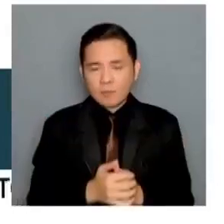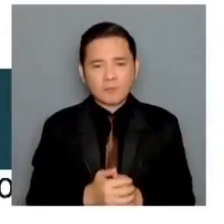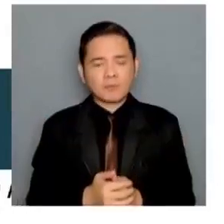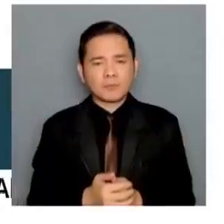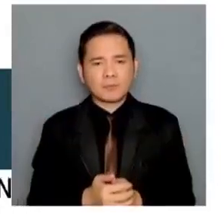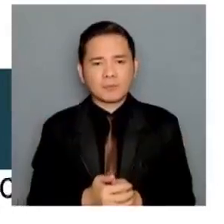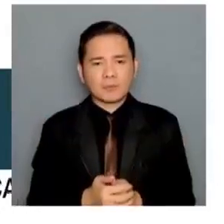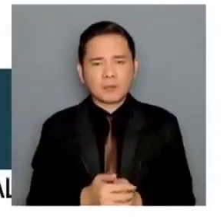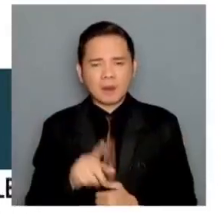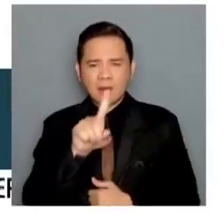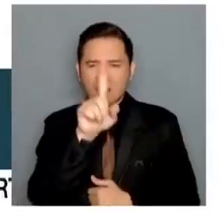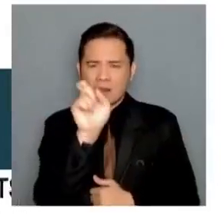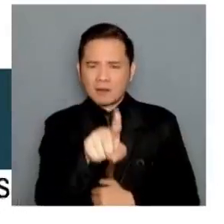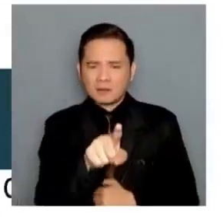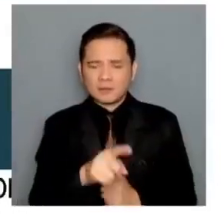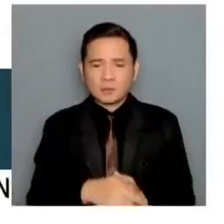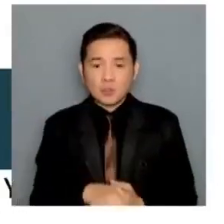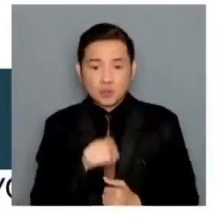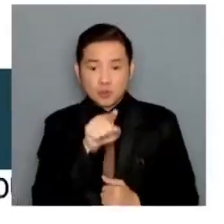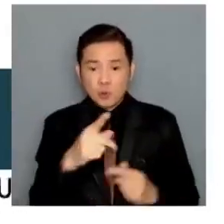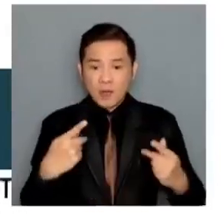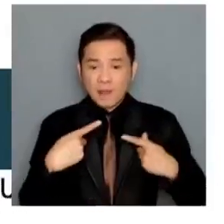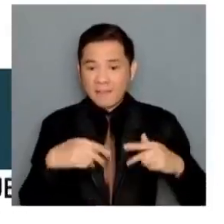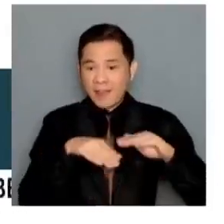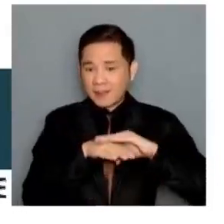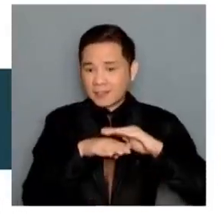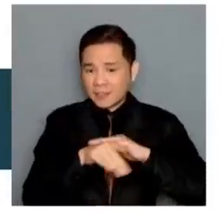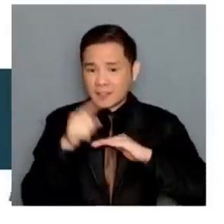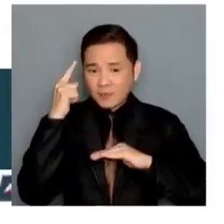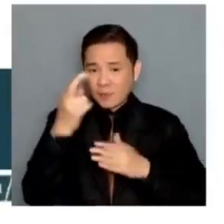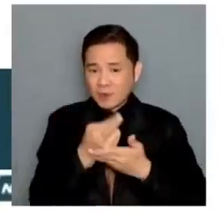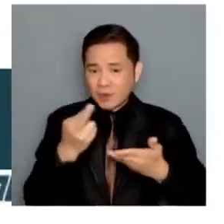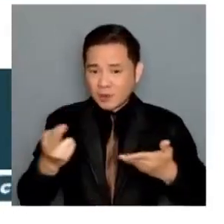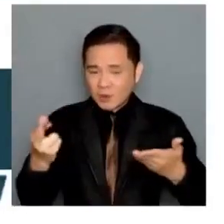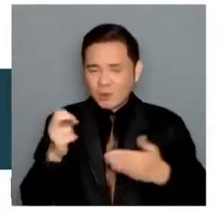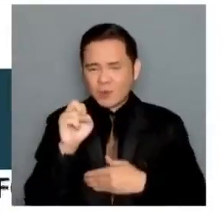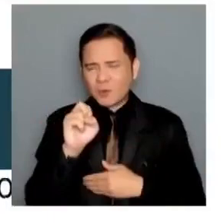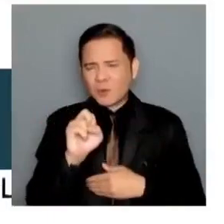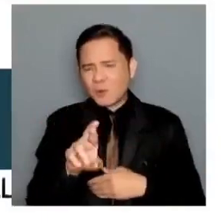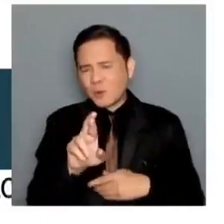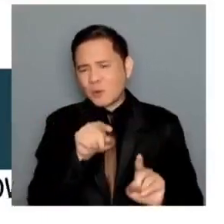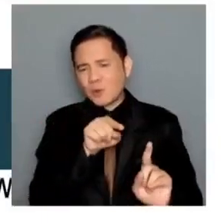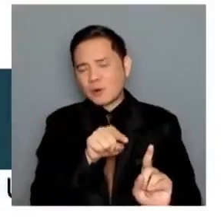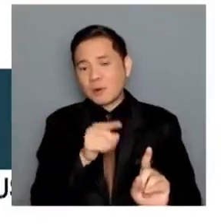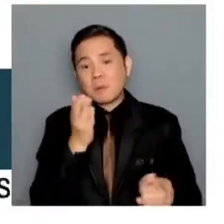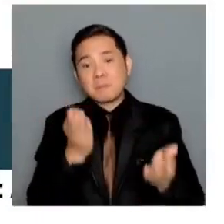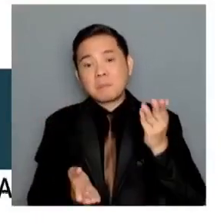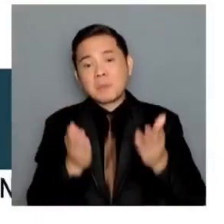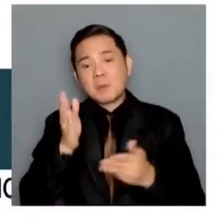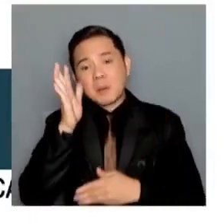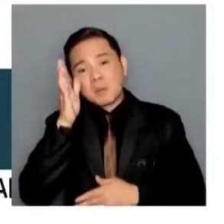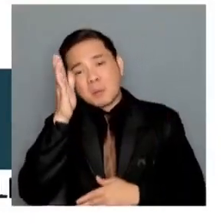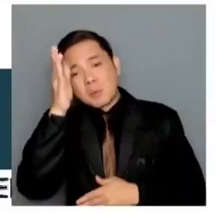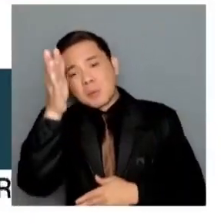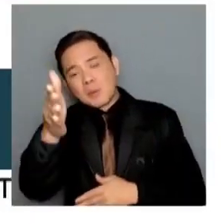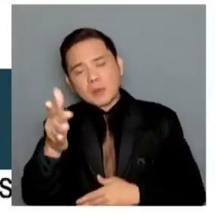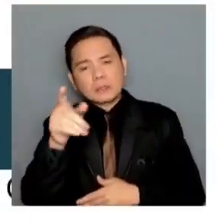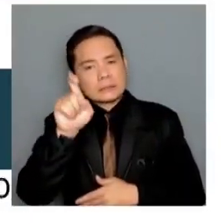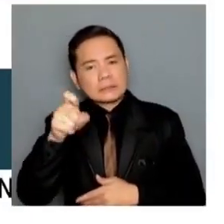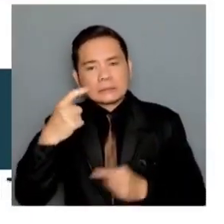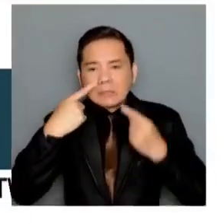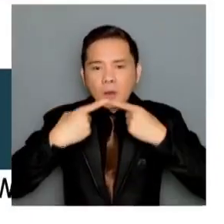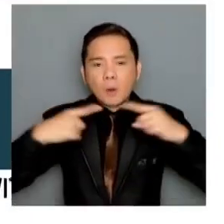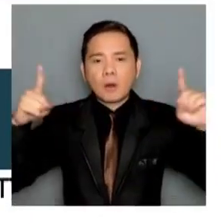be, do you have access to these resources, or do you see that at some point you would have to declare a state of calamity